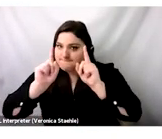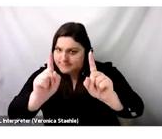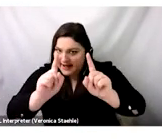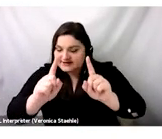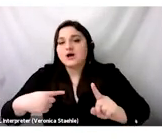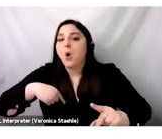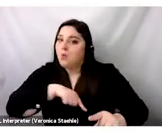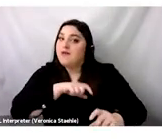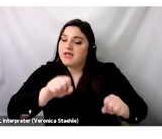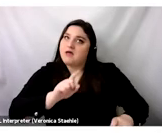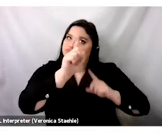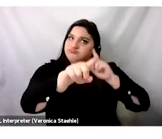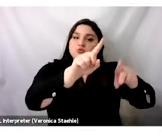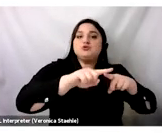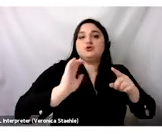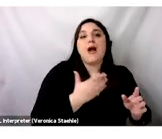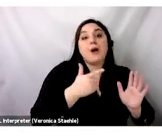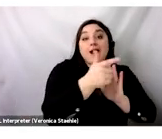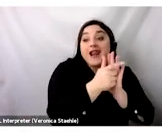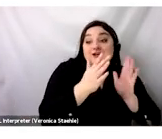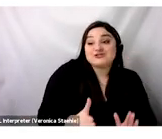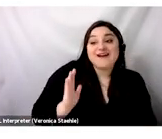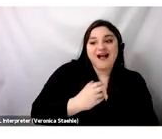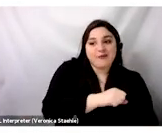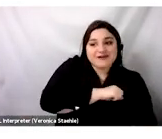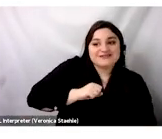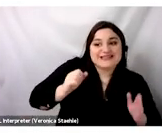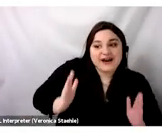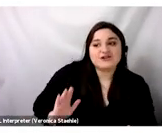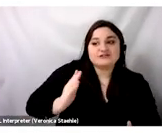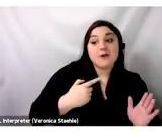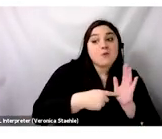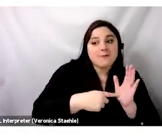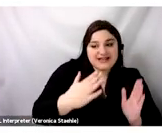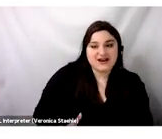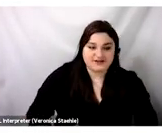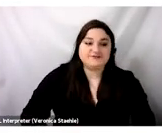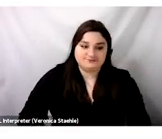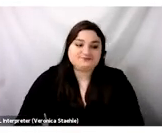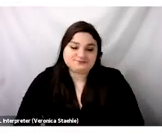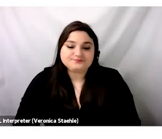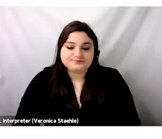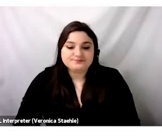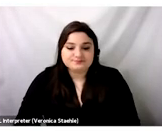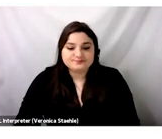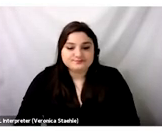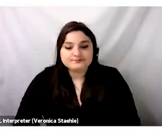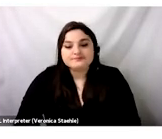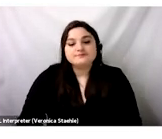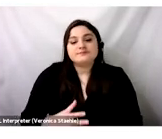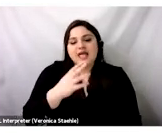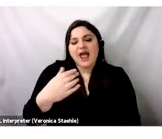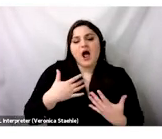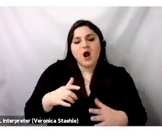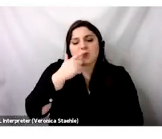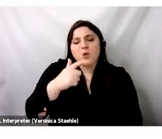there's a fantastic bill that I watched a Zoom, Todd Kominsky, Senator, I